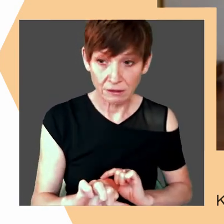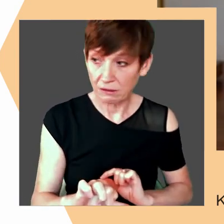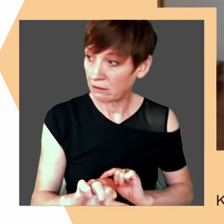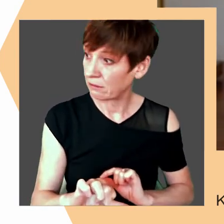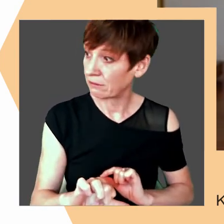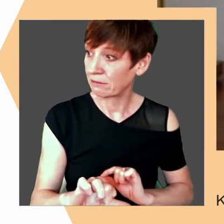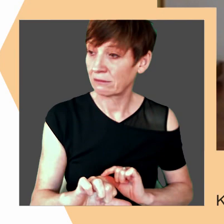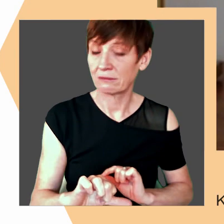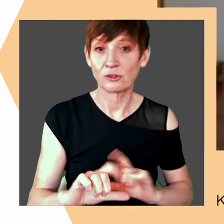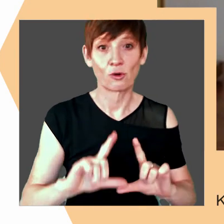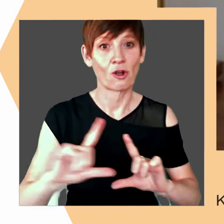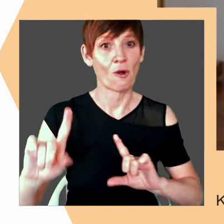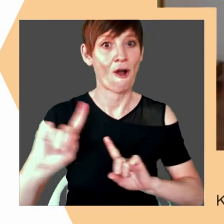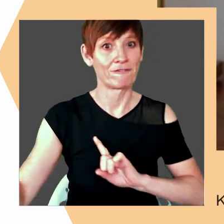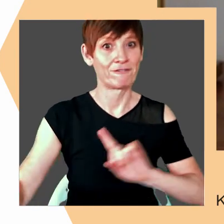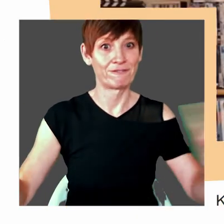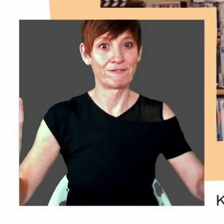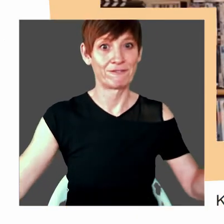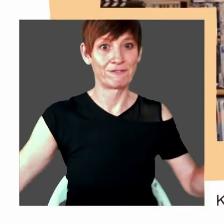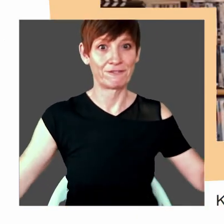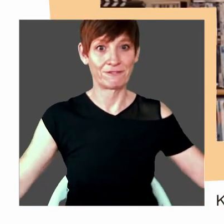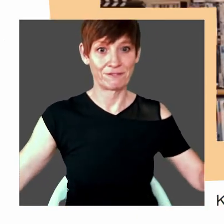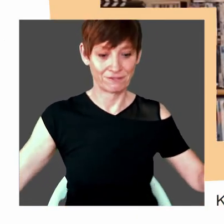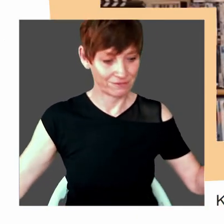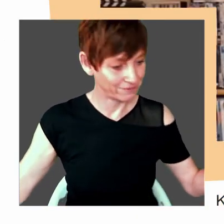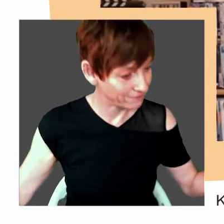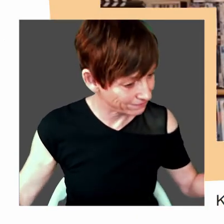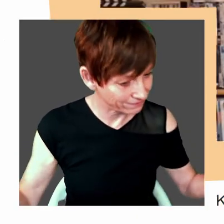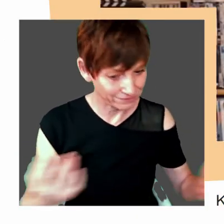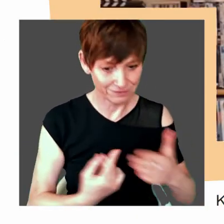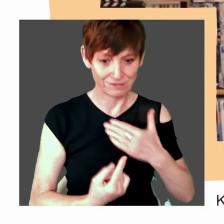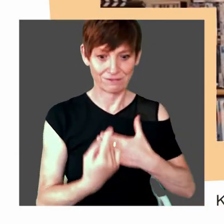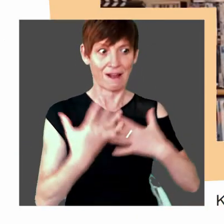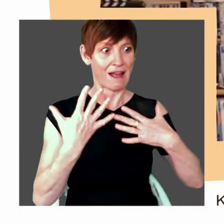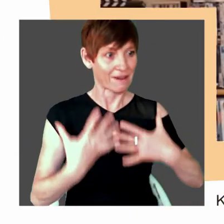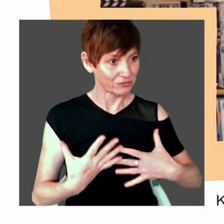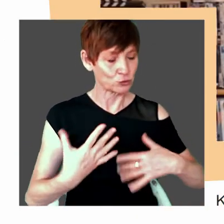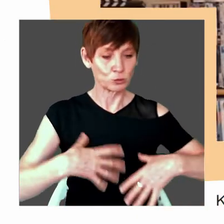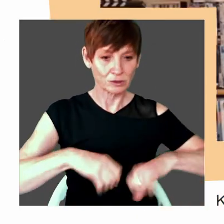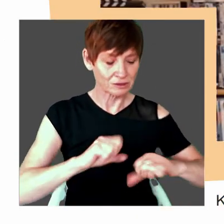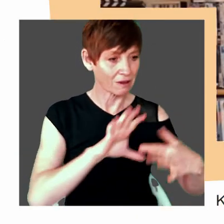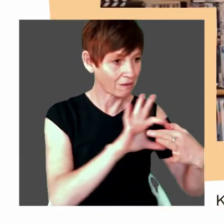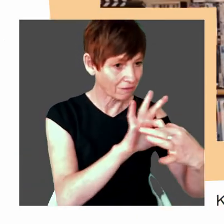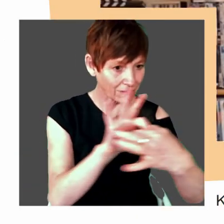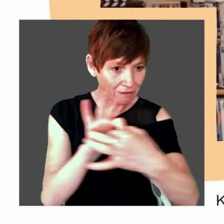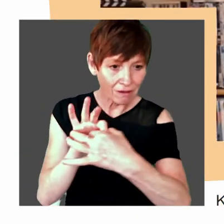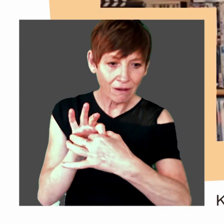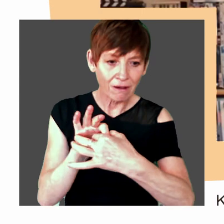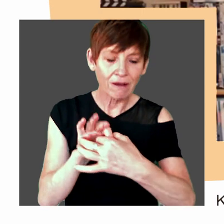have to go out and you have to start making those relationships yourself. Lauren, you